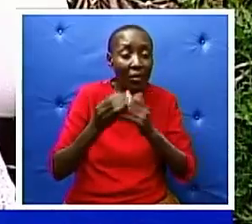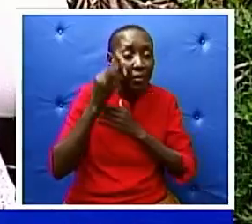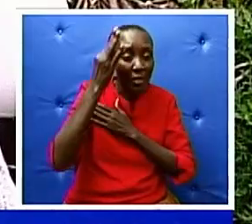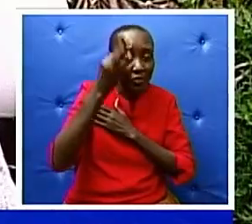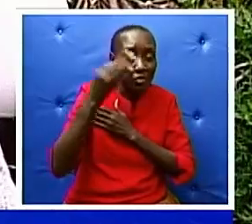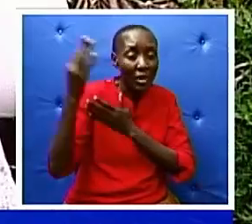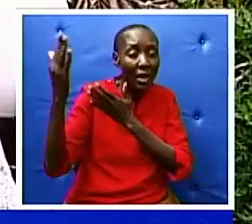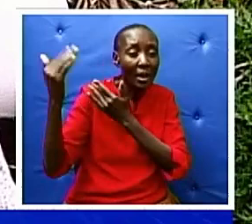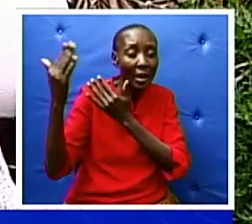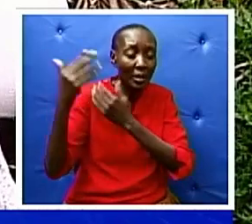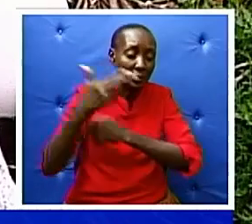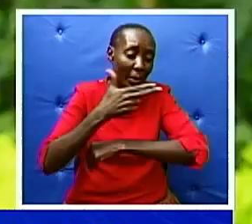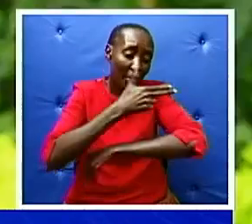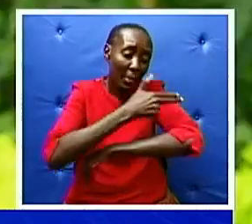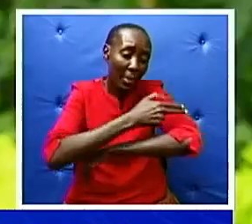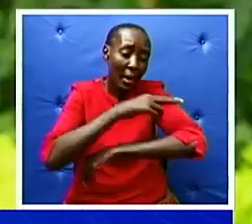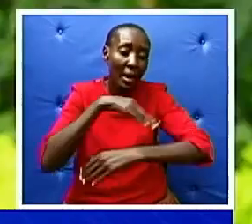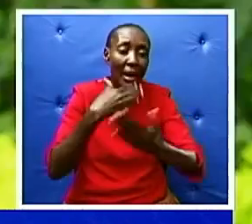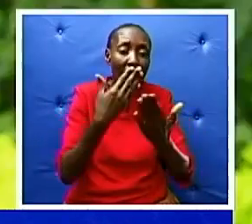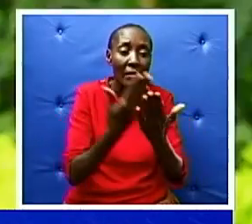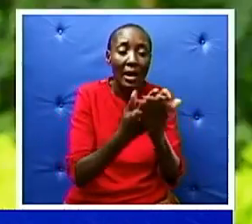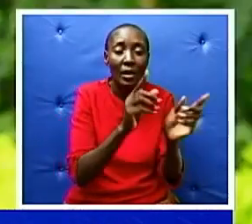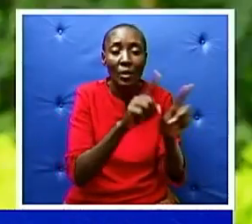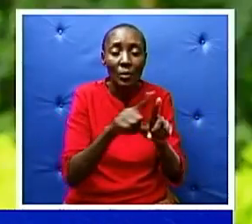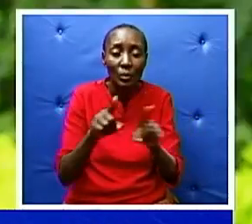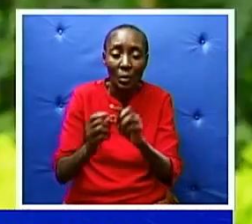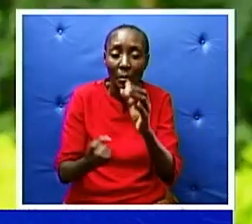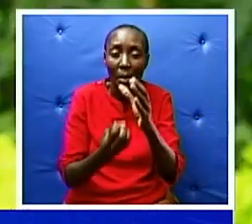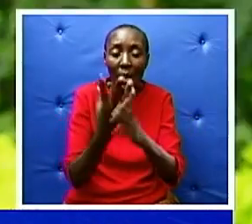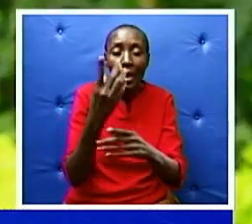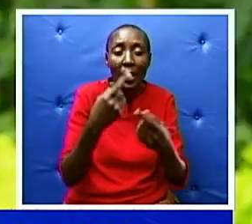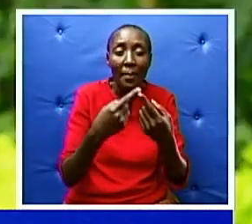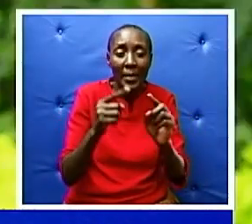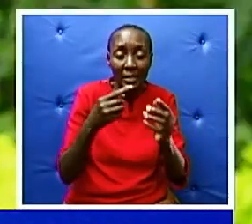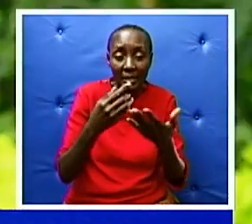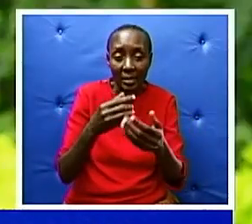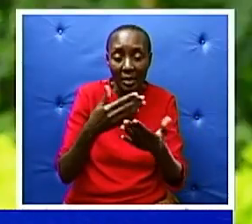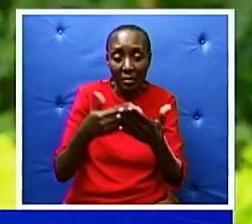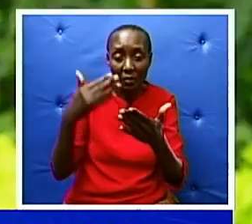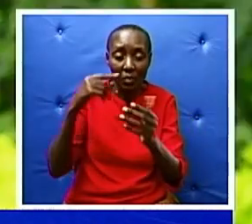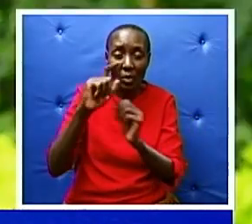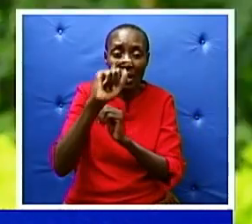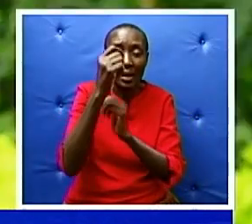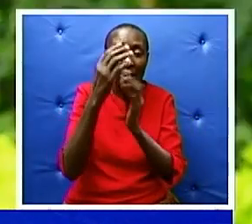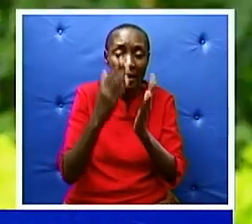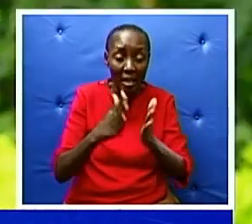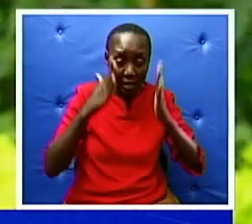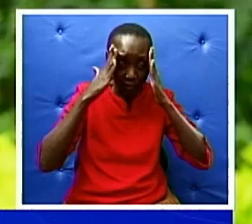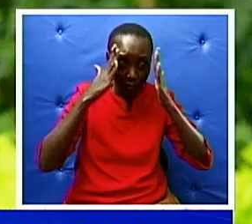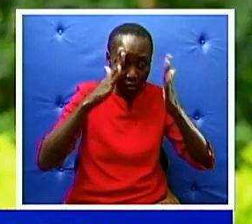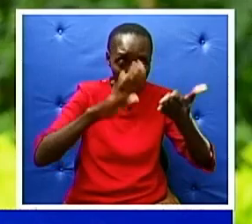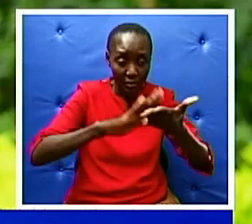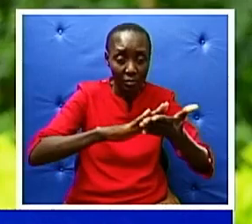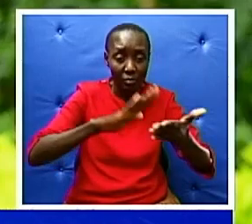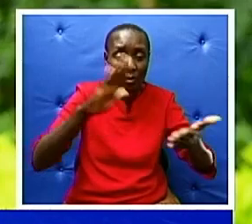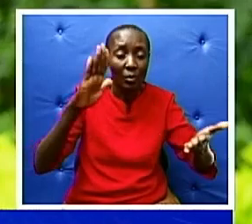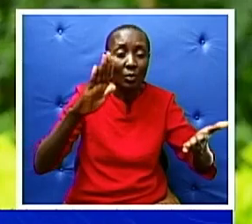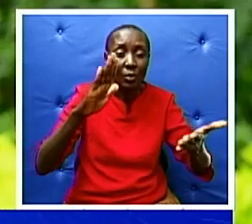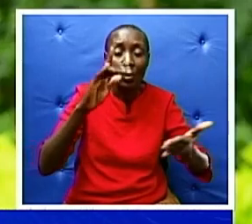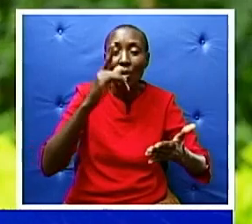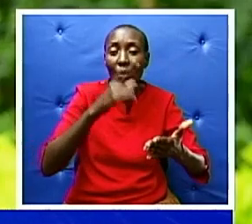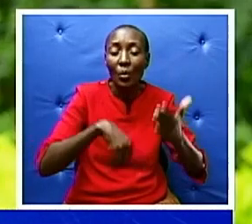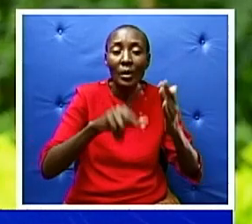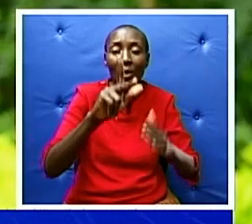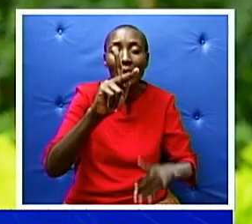and how the same would be rolled out. But at that particular point, Kenyans were more focused on